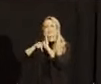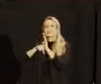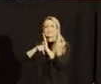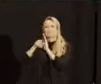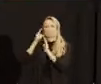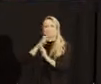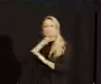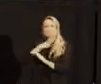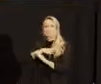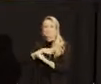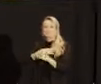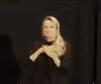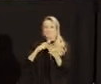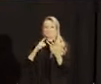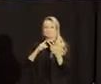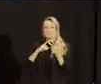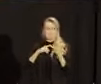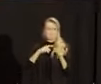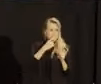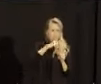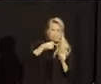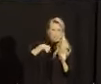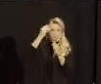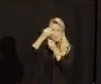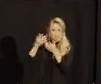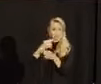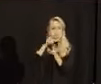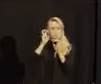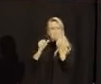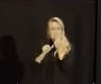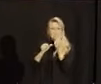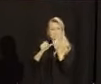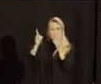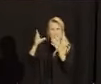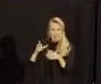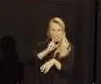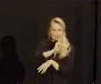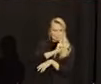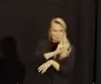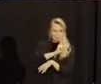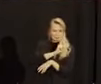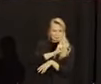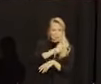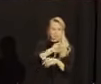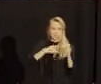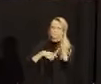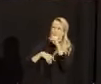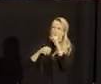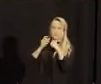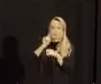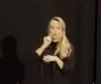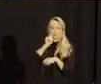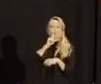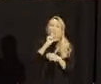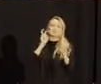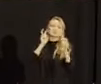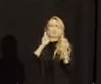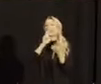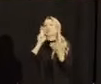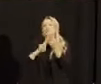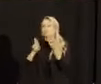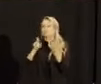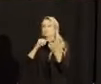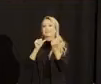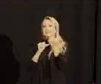Director? You can call this here. Okay, Taryn Assistant Williams. Secretary. Okay, Secretary, I'm sorry. Secretary